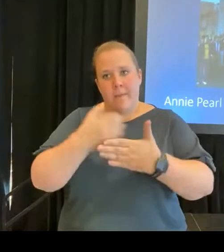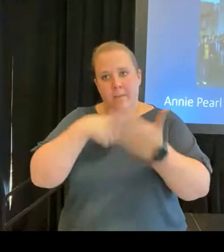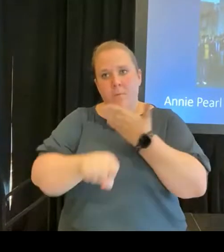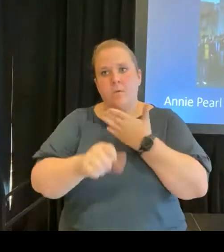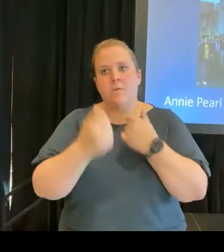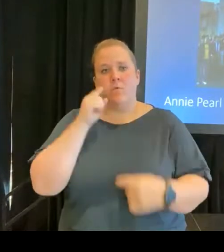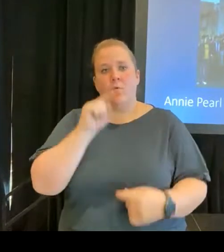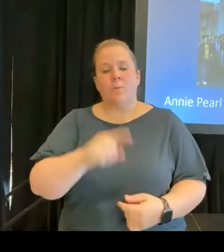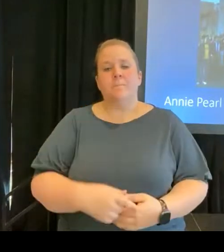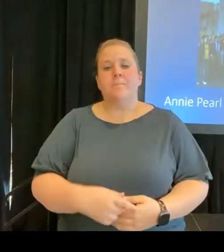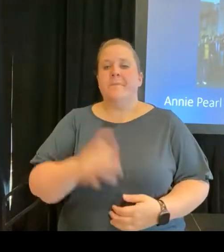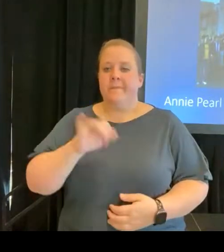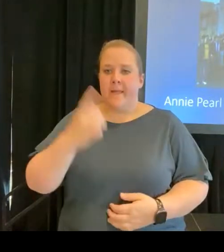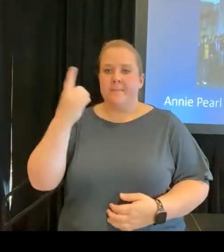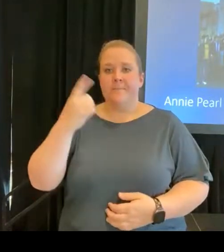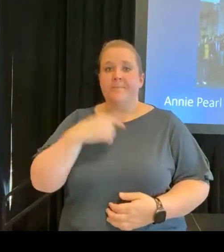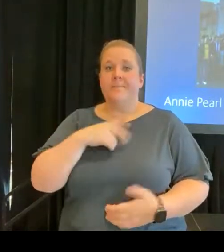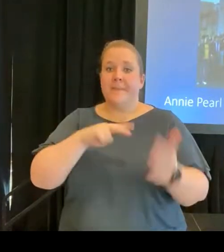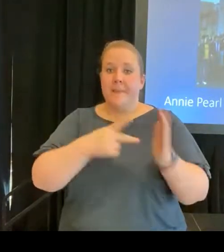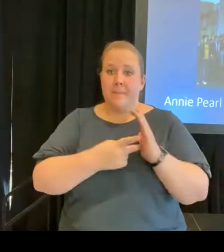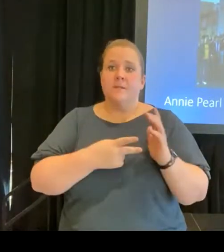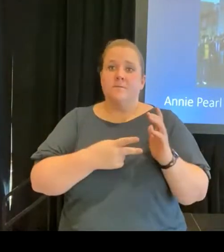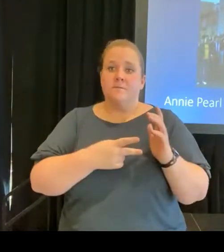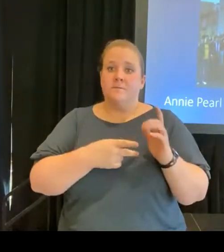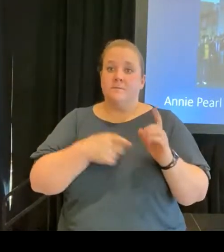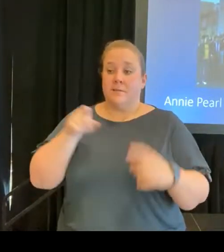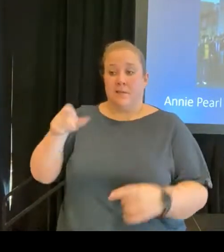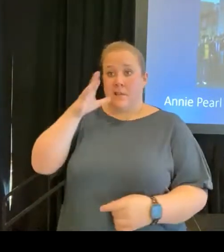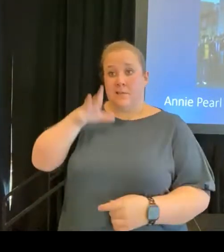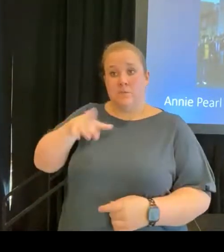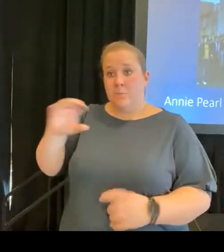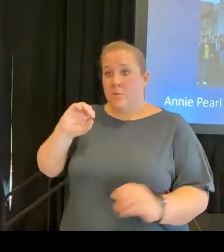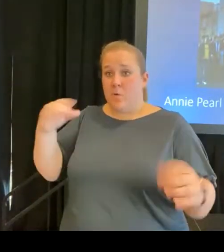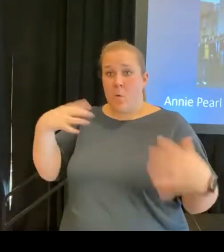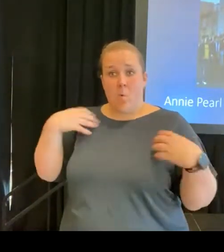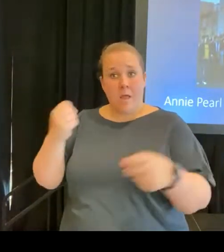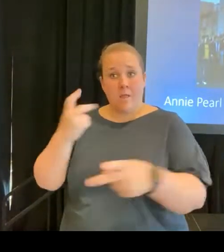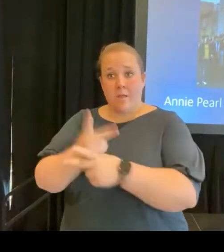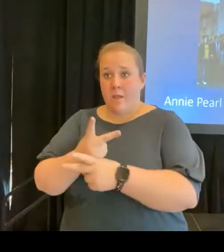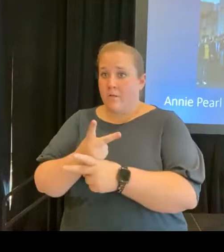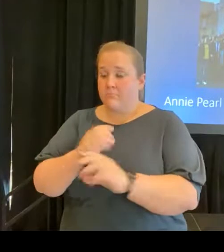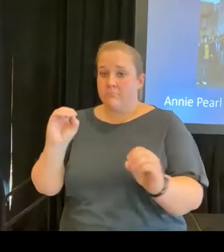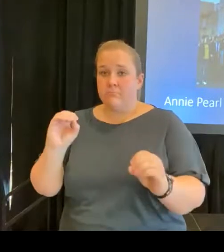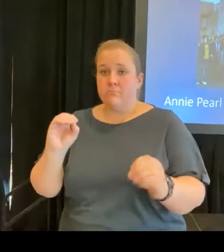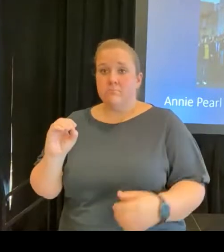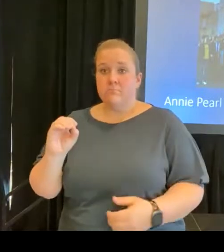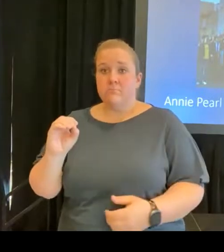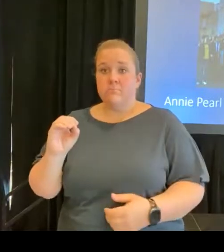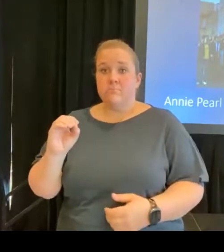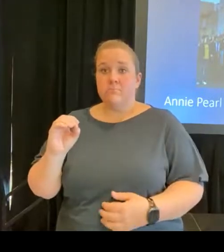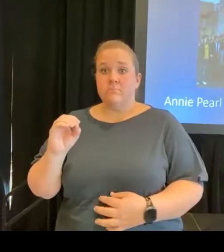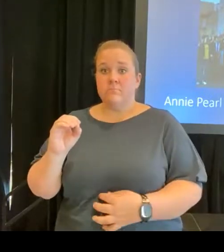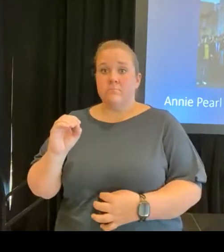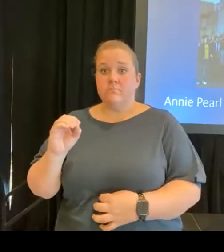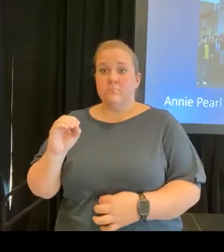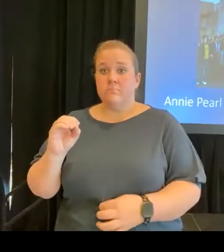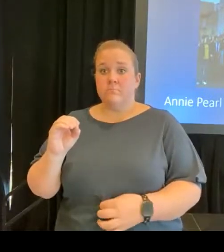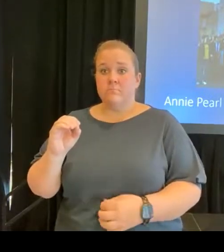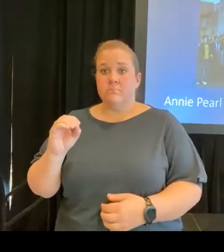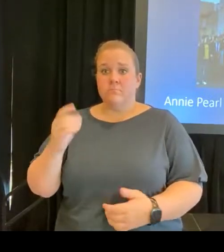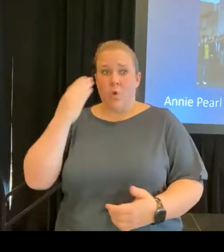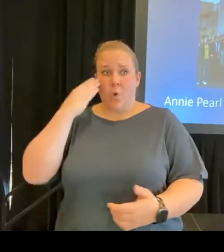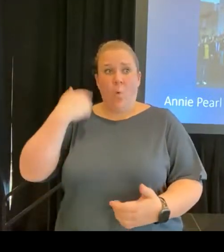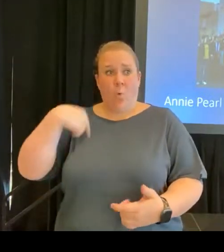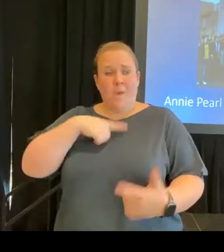And that's something. That means this lady did not have health care. Yeah. We're supporting other